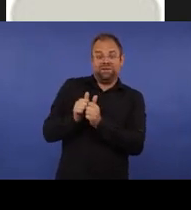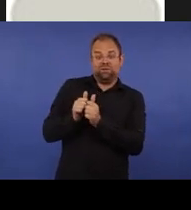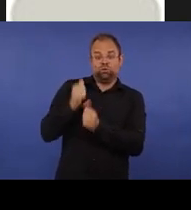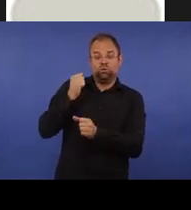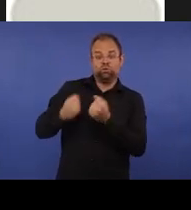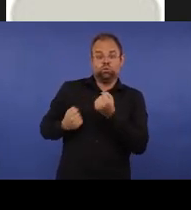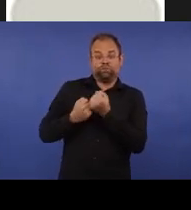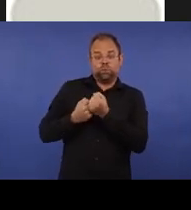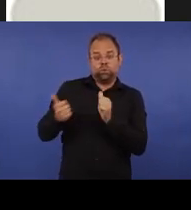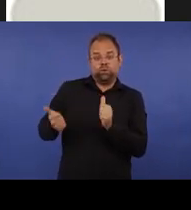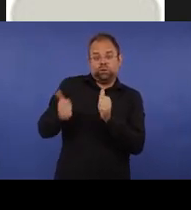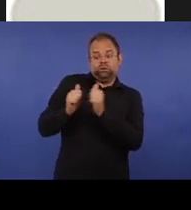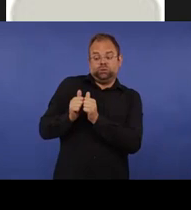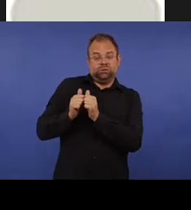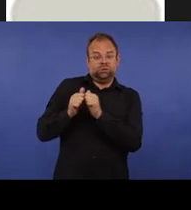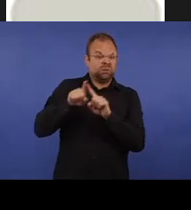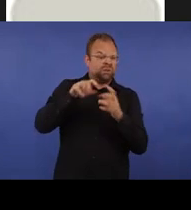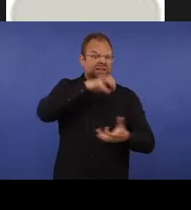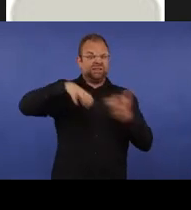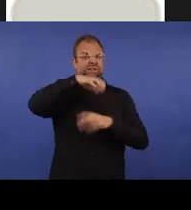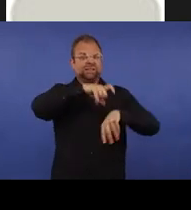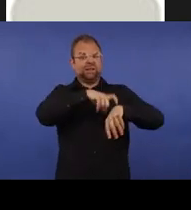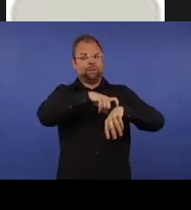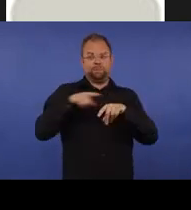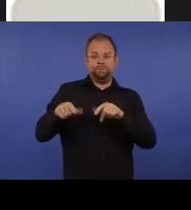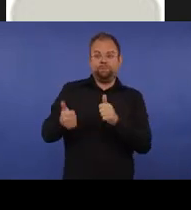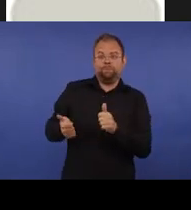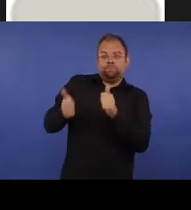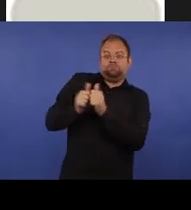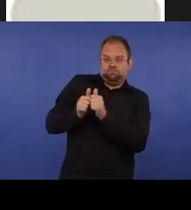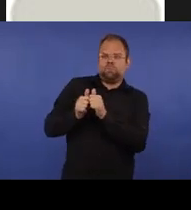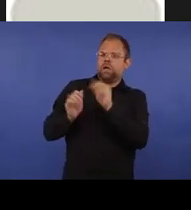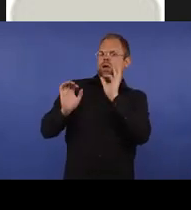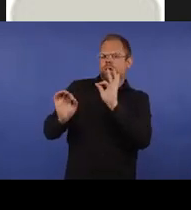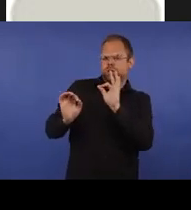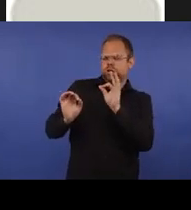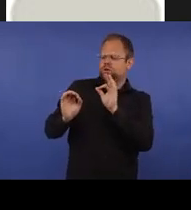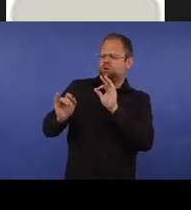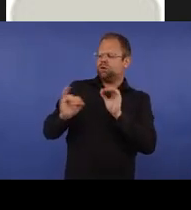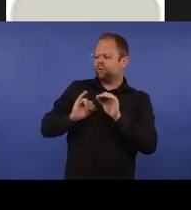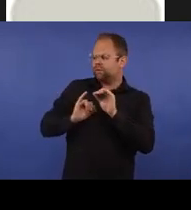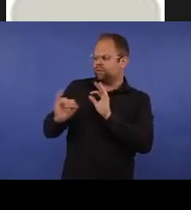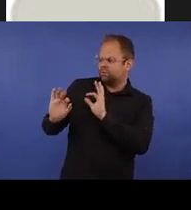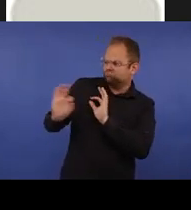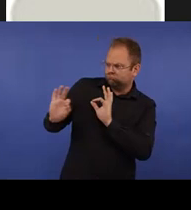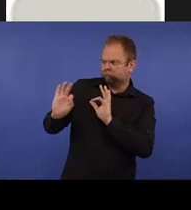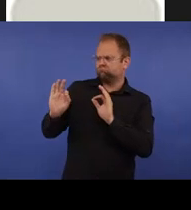Thank you. Amalia, do you have something that you want to add? Can I have a